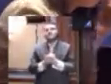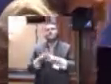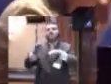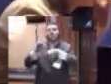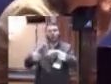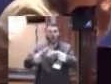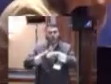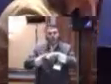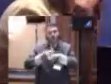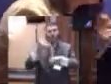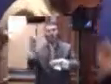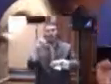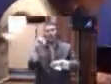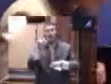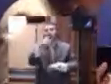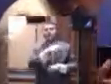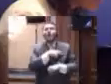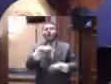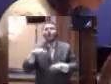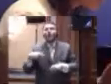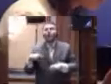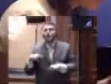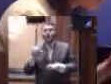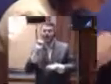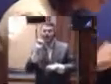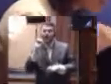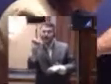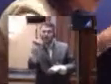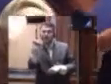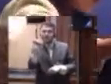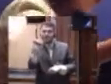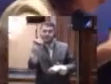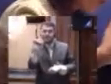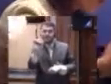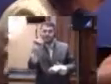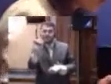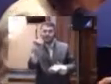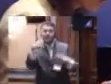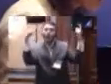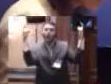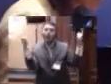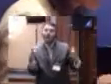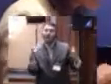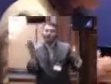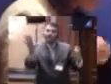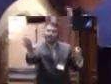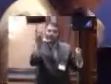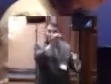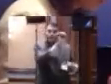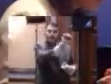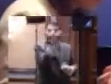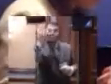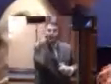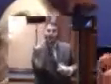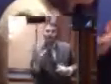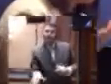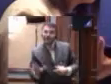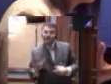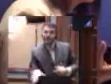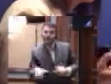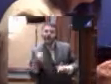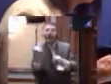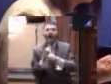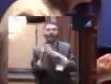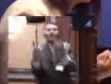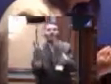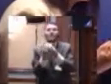about the institution, the Constituent Assembly itself, and how we got to this. And the view was that this